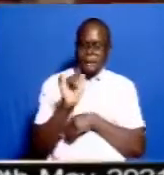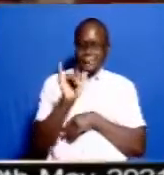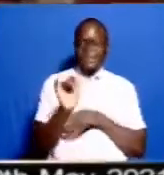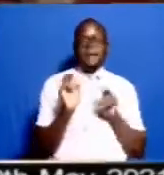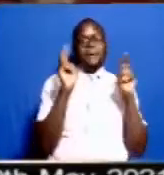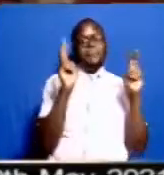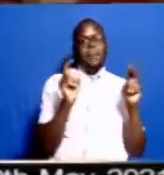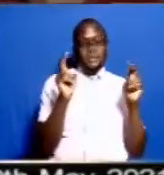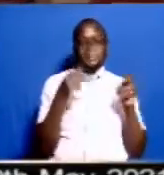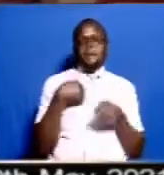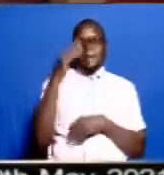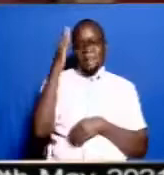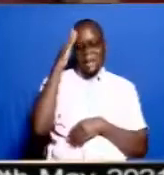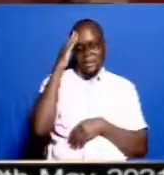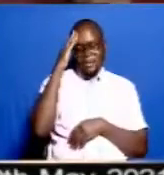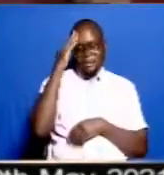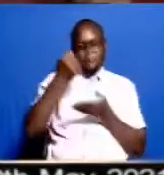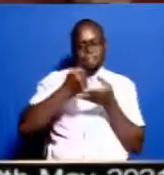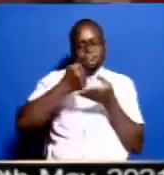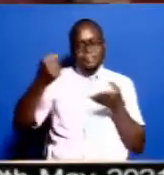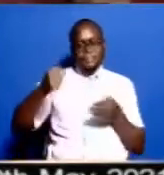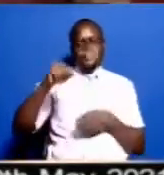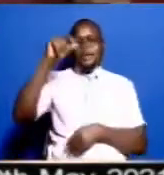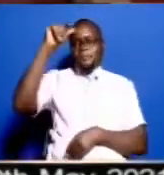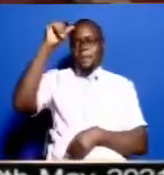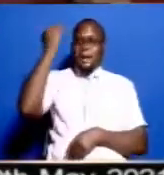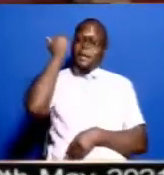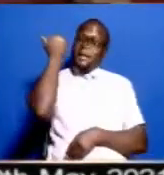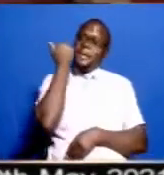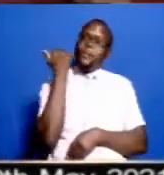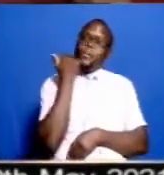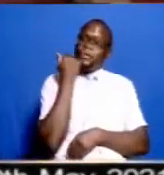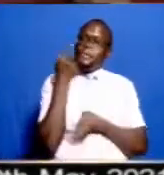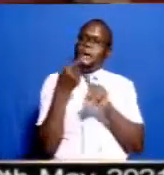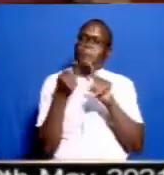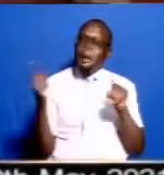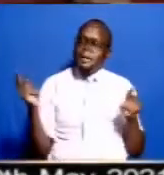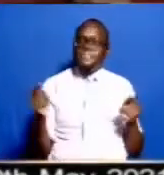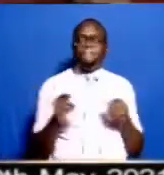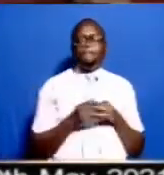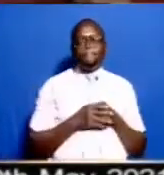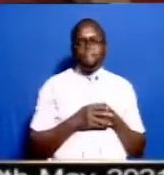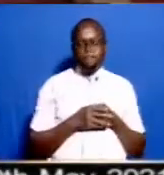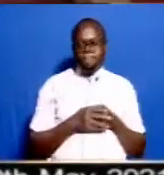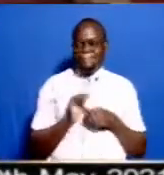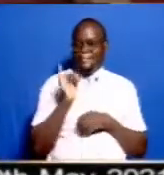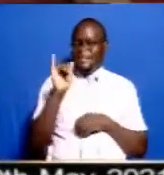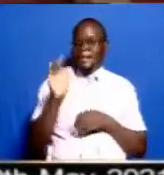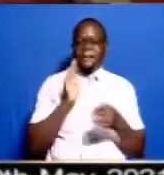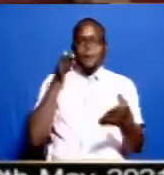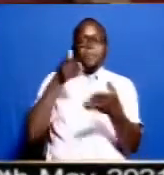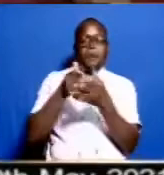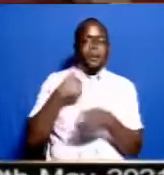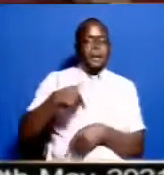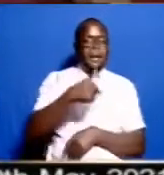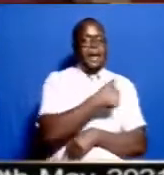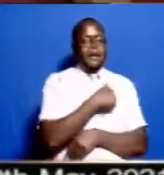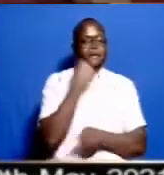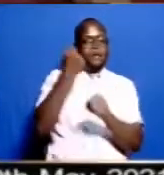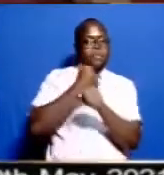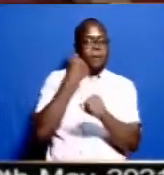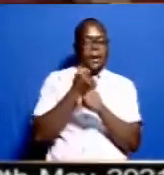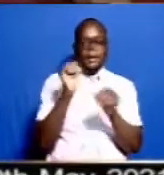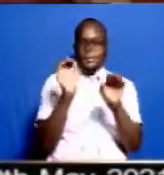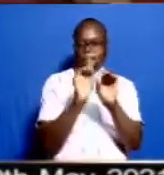is being suspended by the courts, but that does not stop us from doing our work